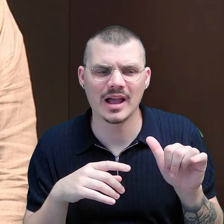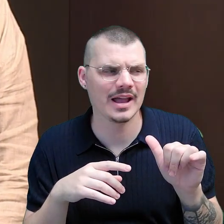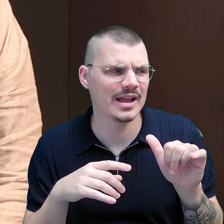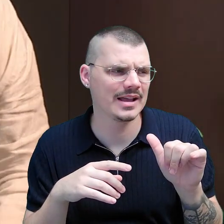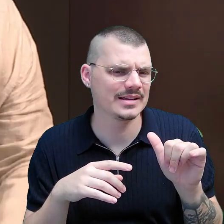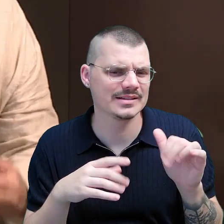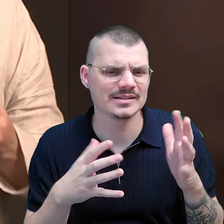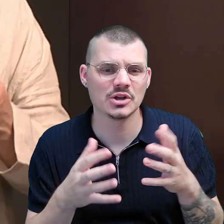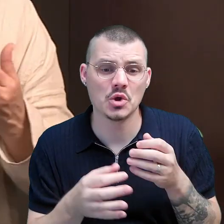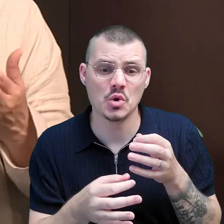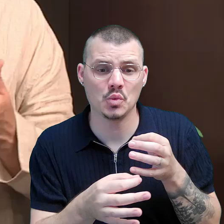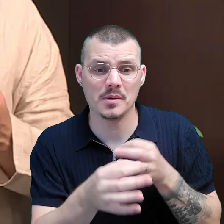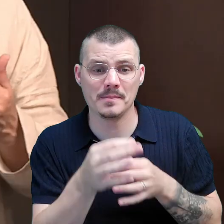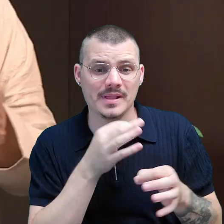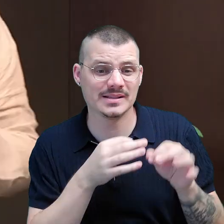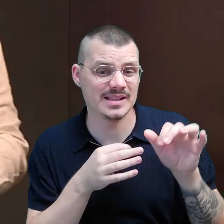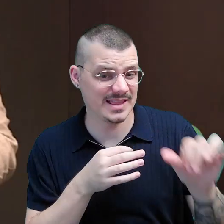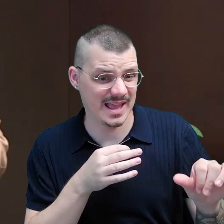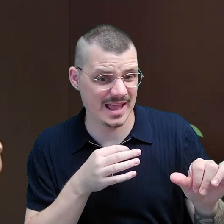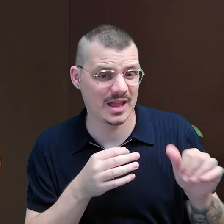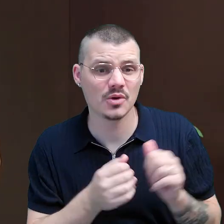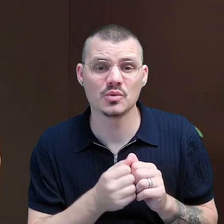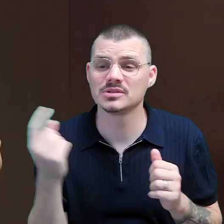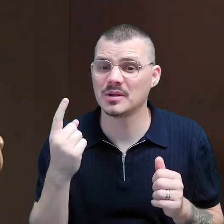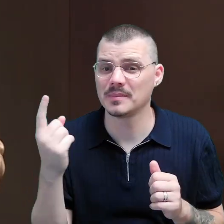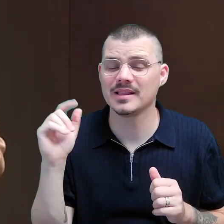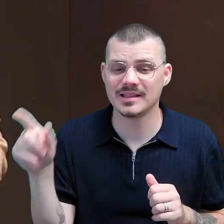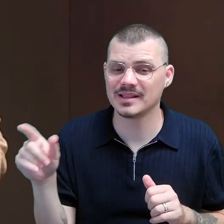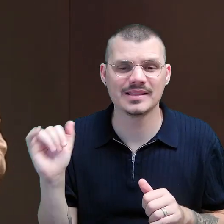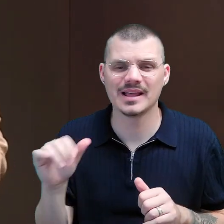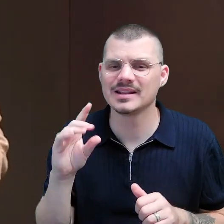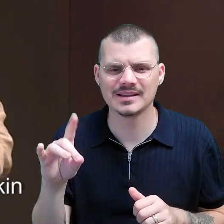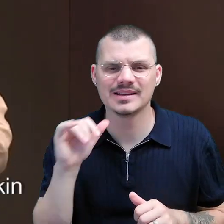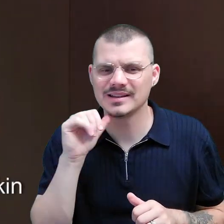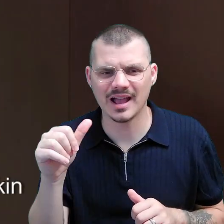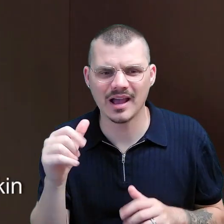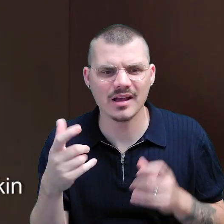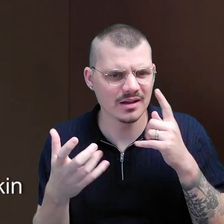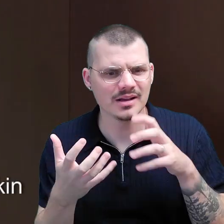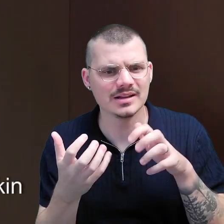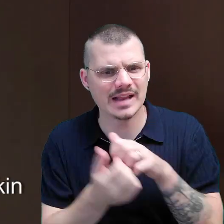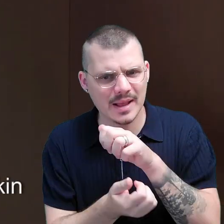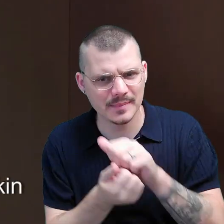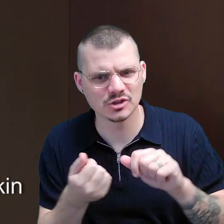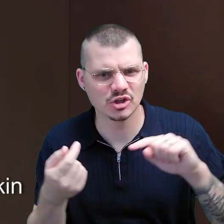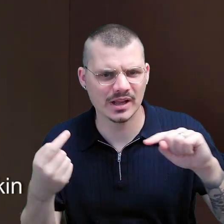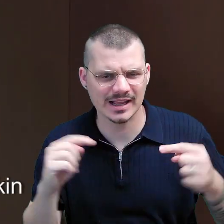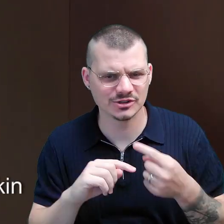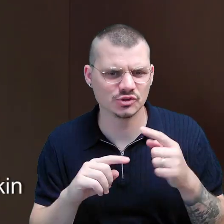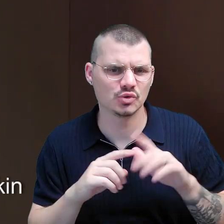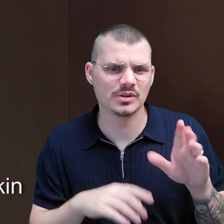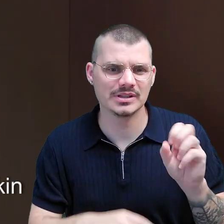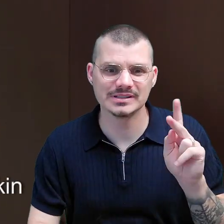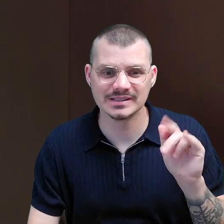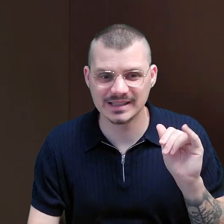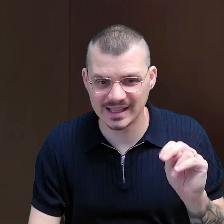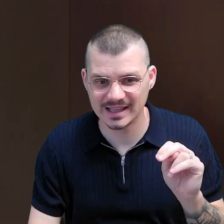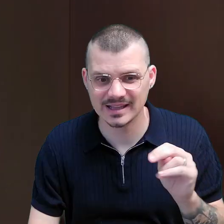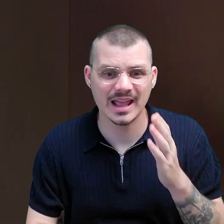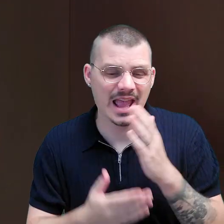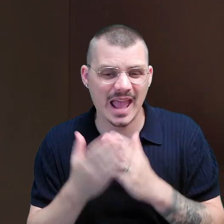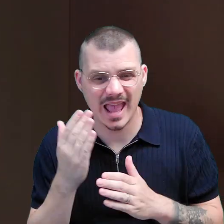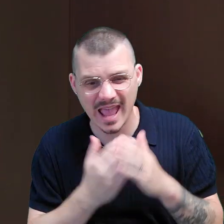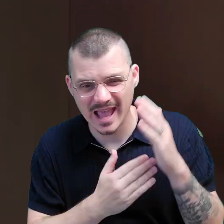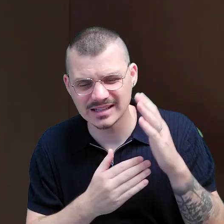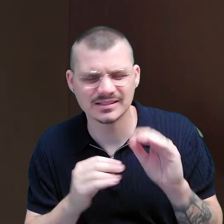and replace that with something that did not end up with damage or injury to the person's skin and their